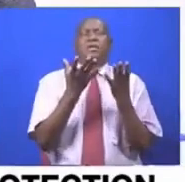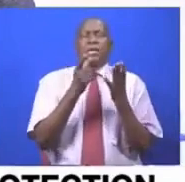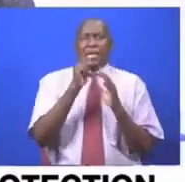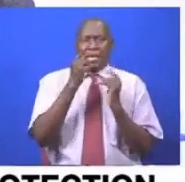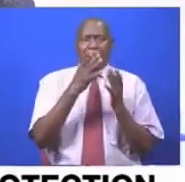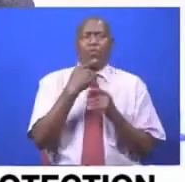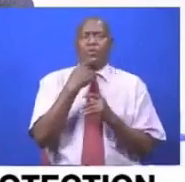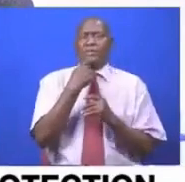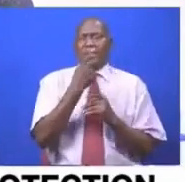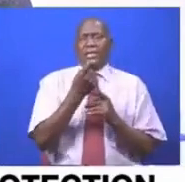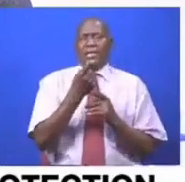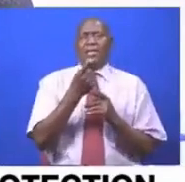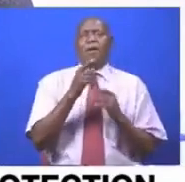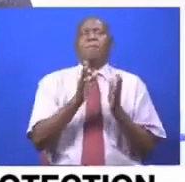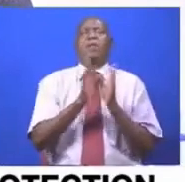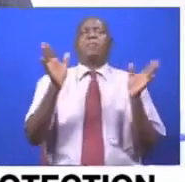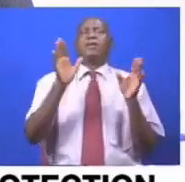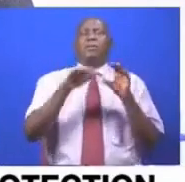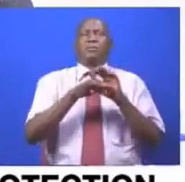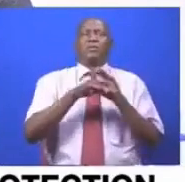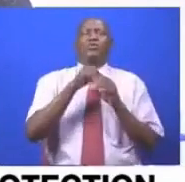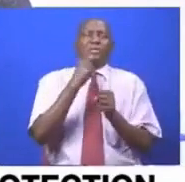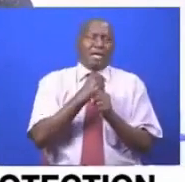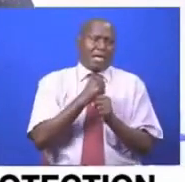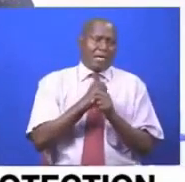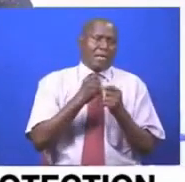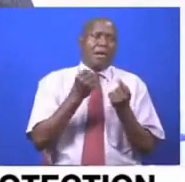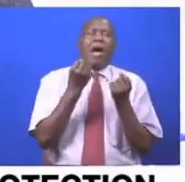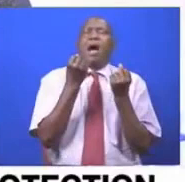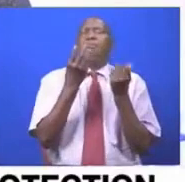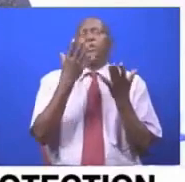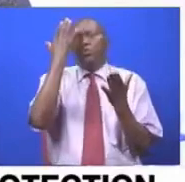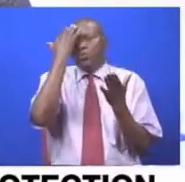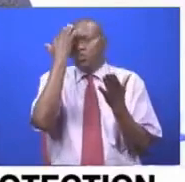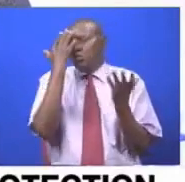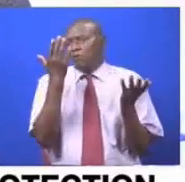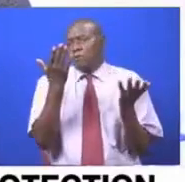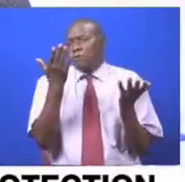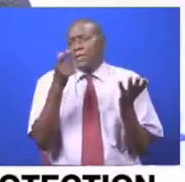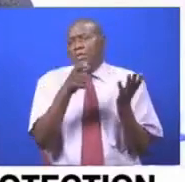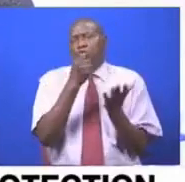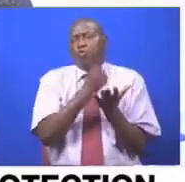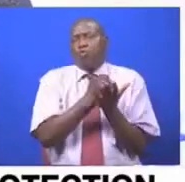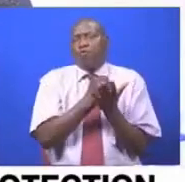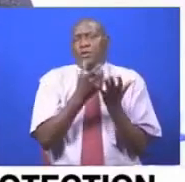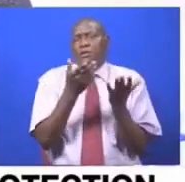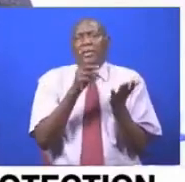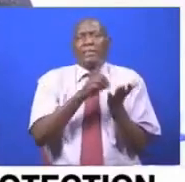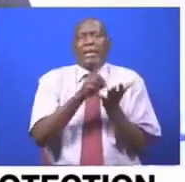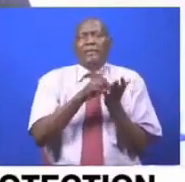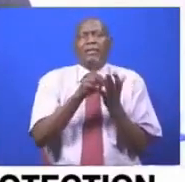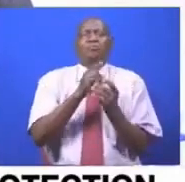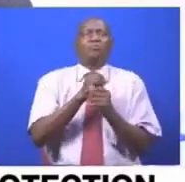they will tell you that public participation was done, but how many know of the existence of that office, the Office of the